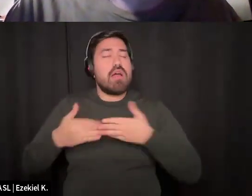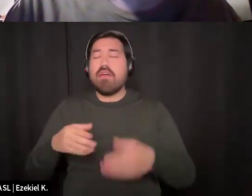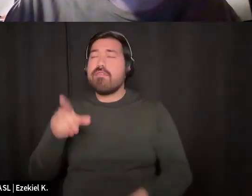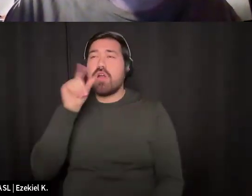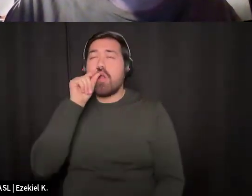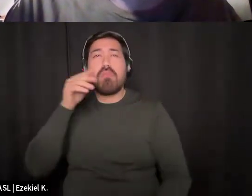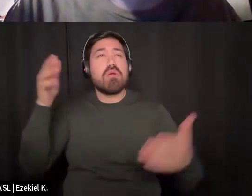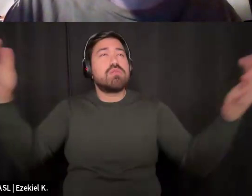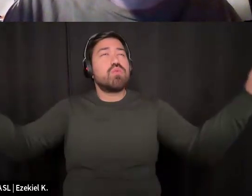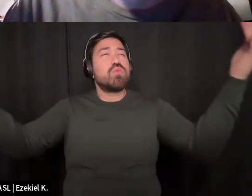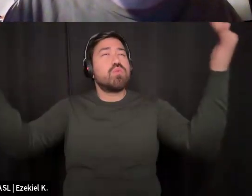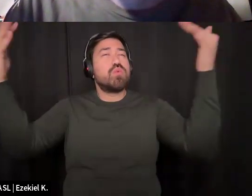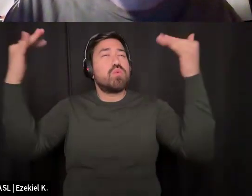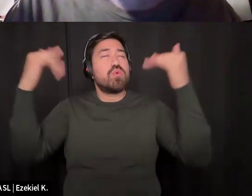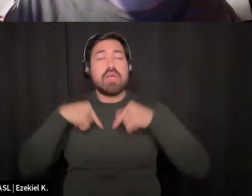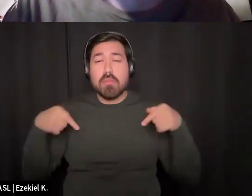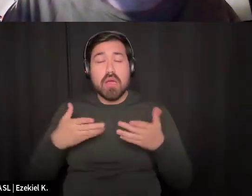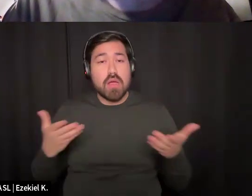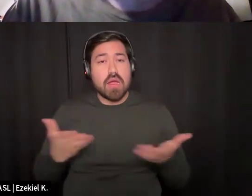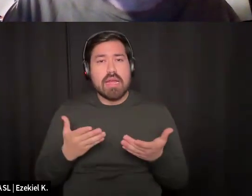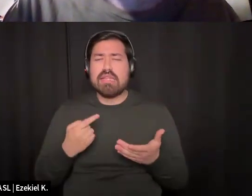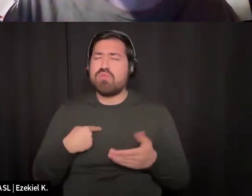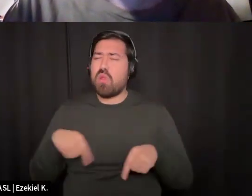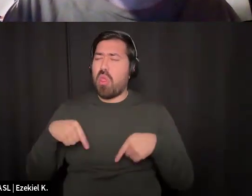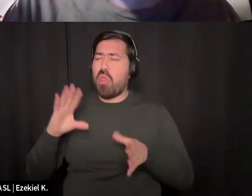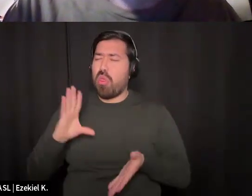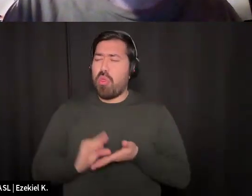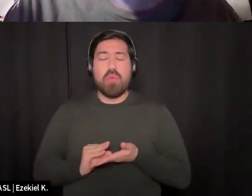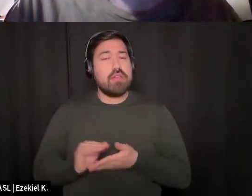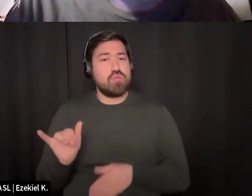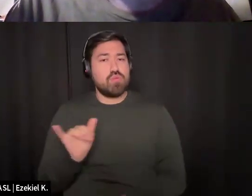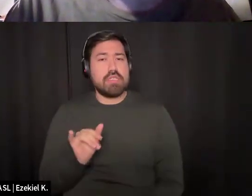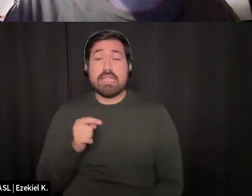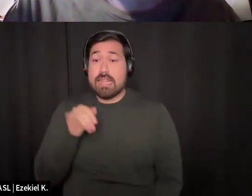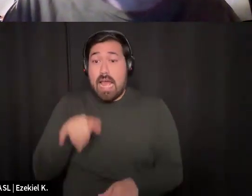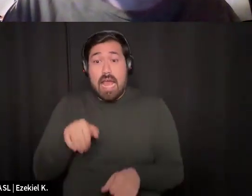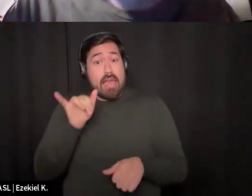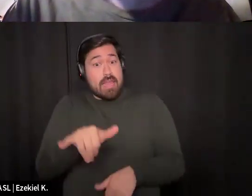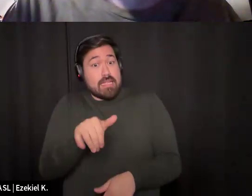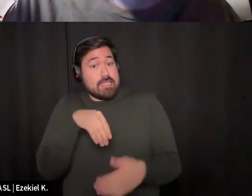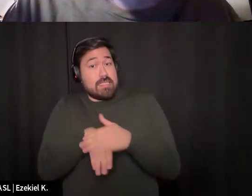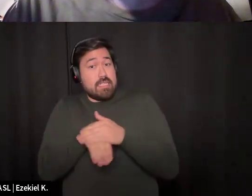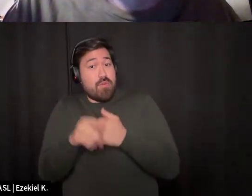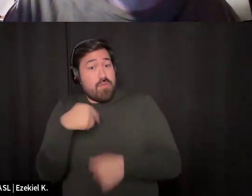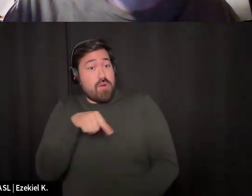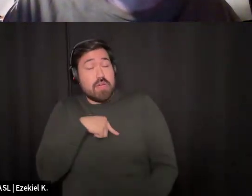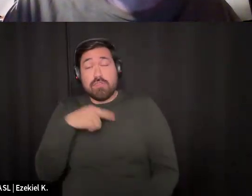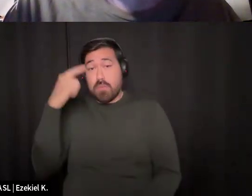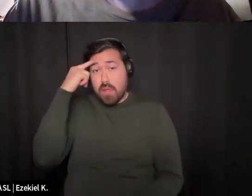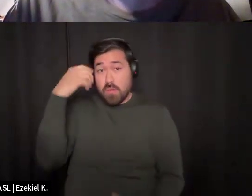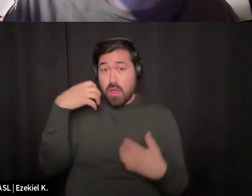appreciate them. That's a lot less anxiety inducing. So I think that it can be accessible for those kinds of mental